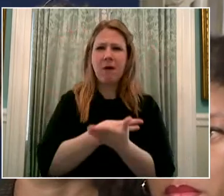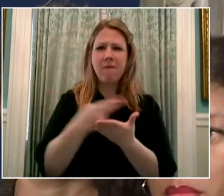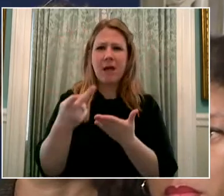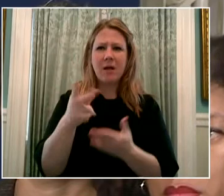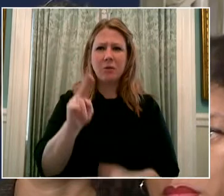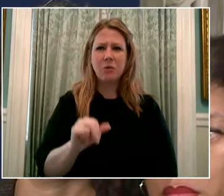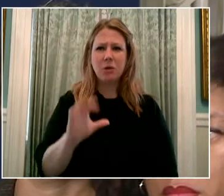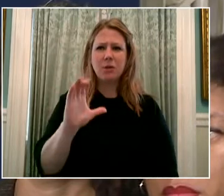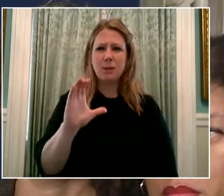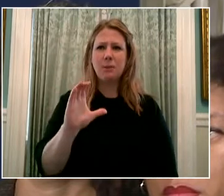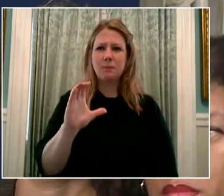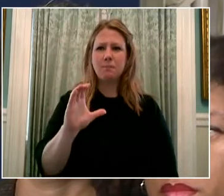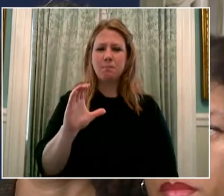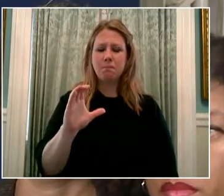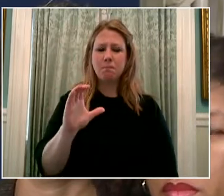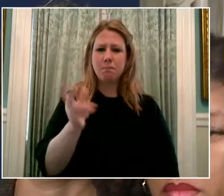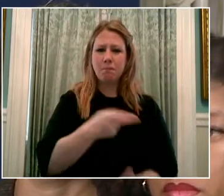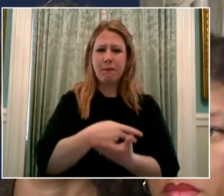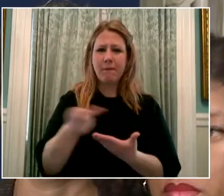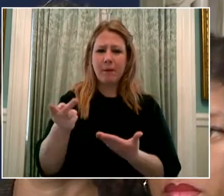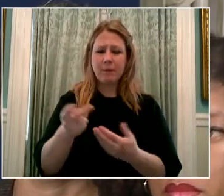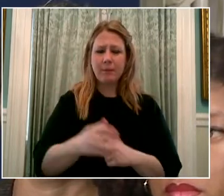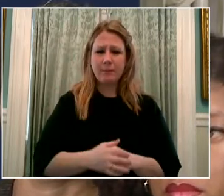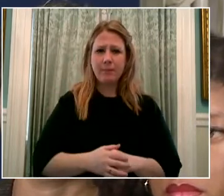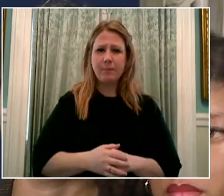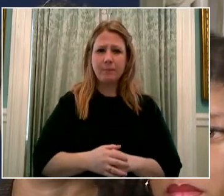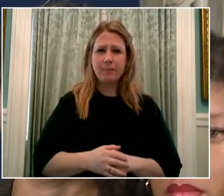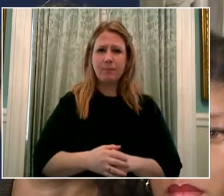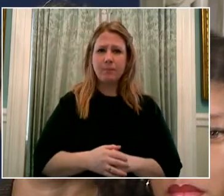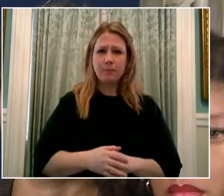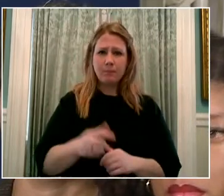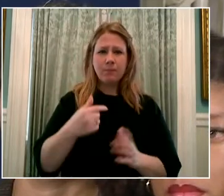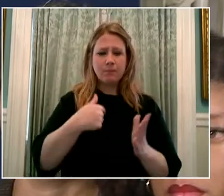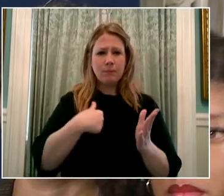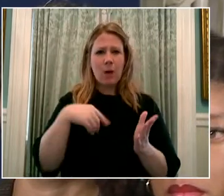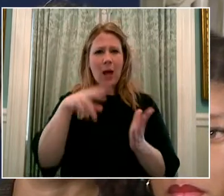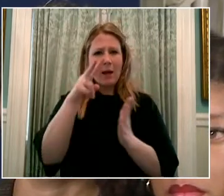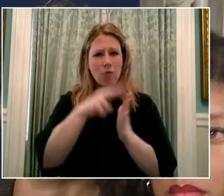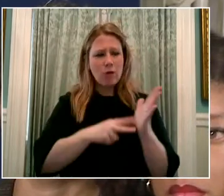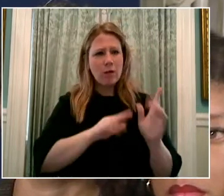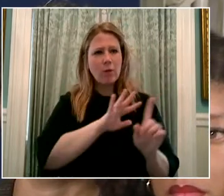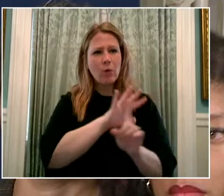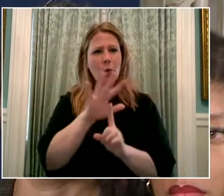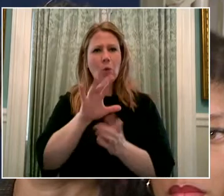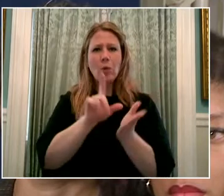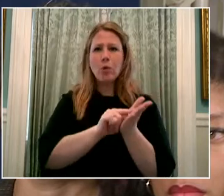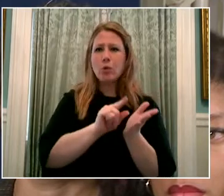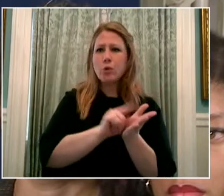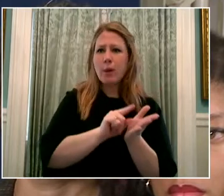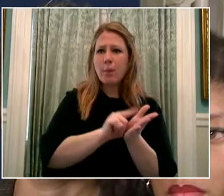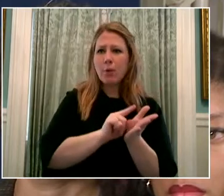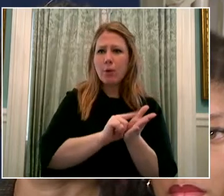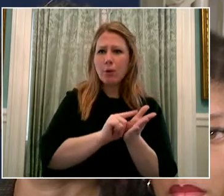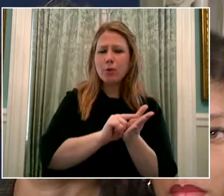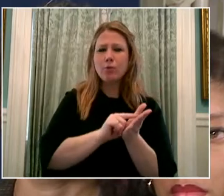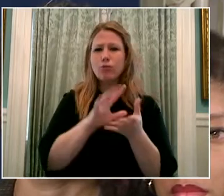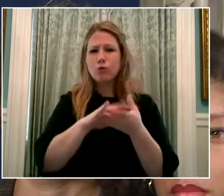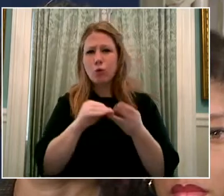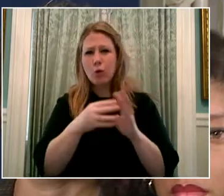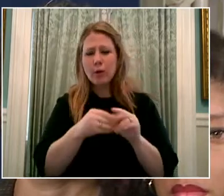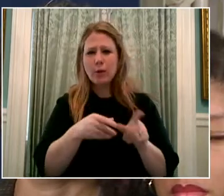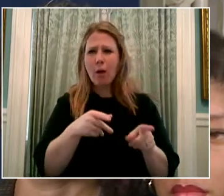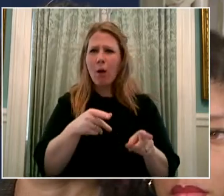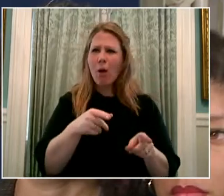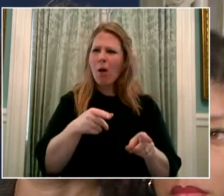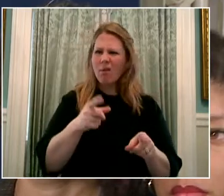I read some of the editorial pages and some of your stories. This can't be costing that much money. So that